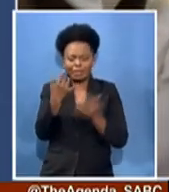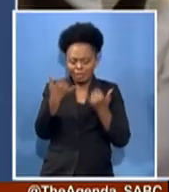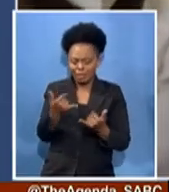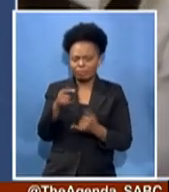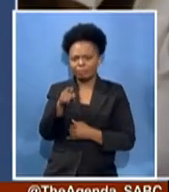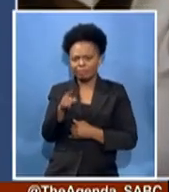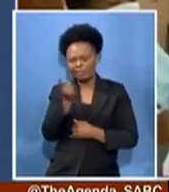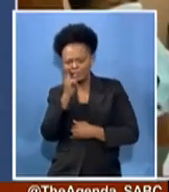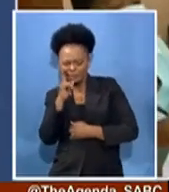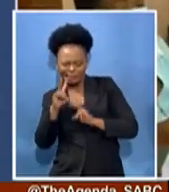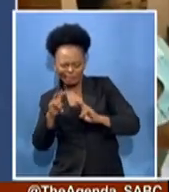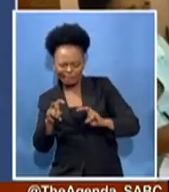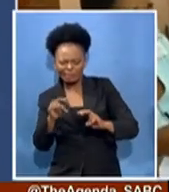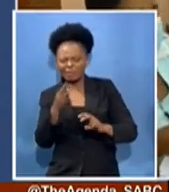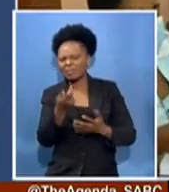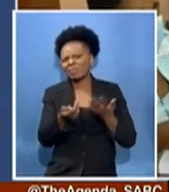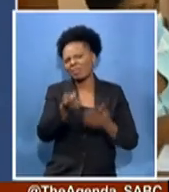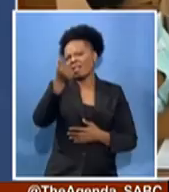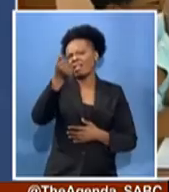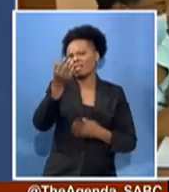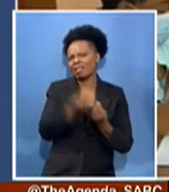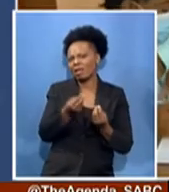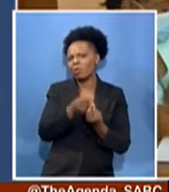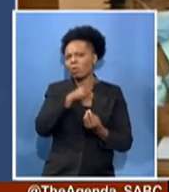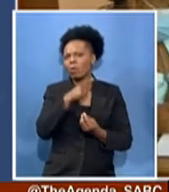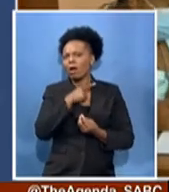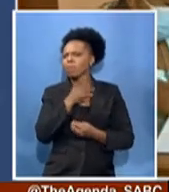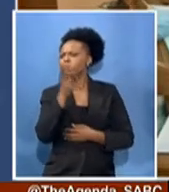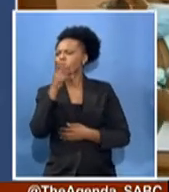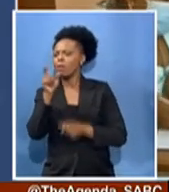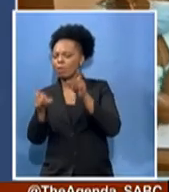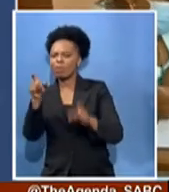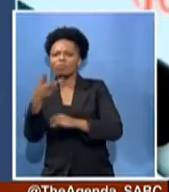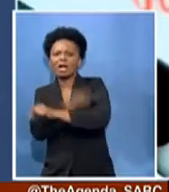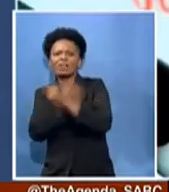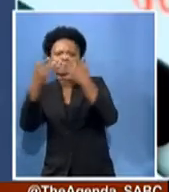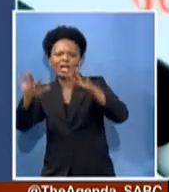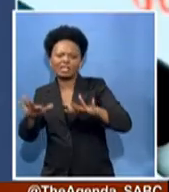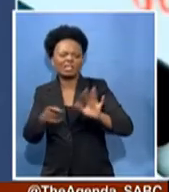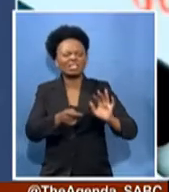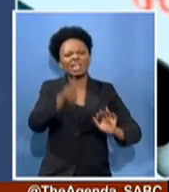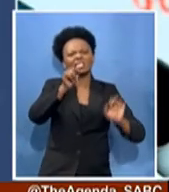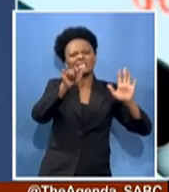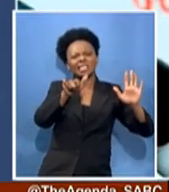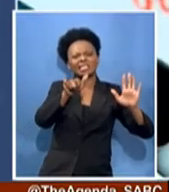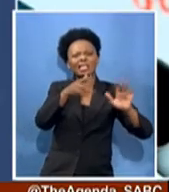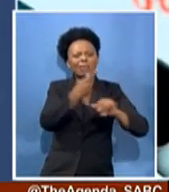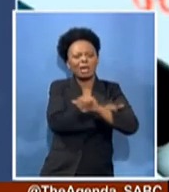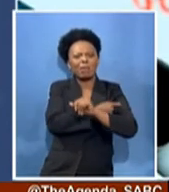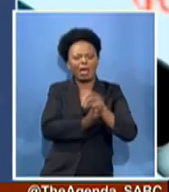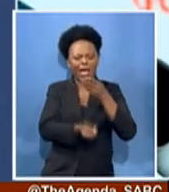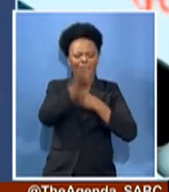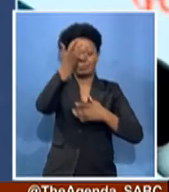got large swathes of population immunized? Or is there a biological reason with the vaccine why we think